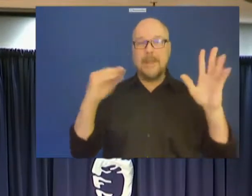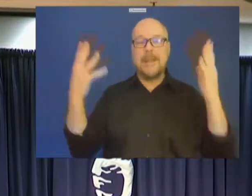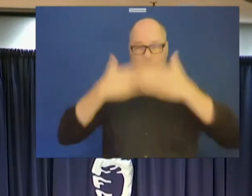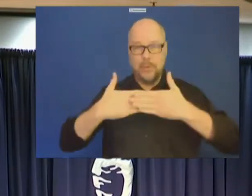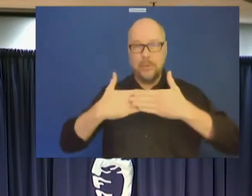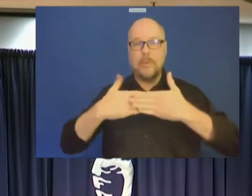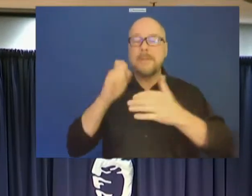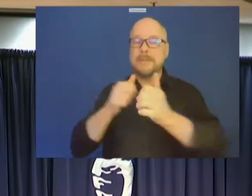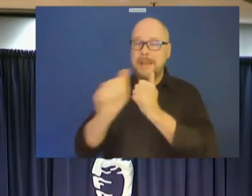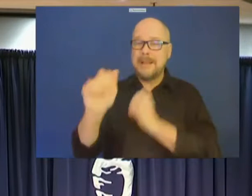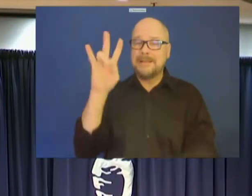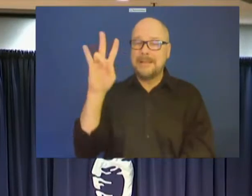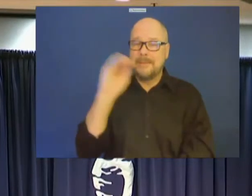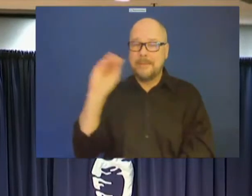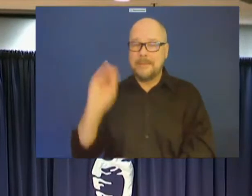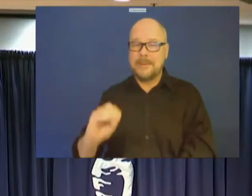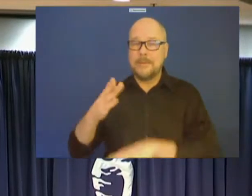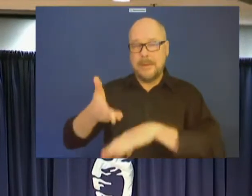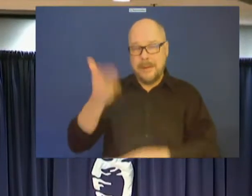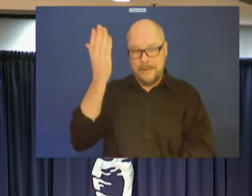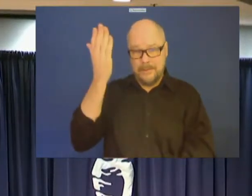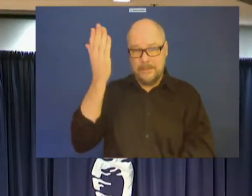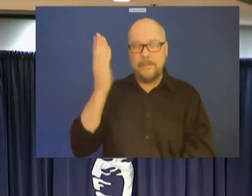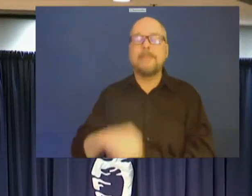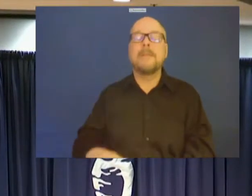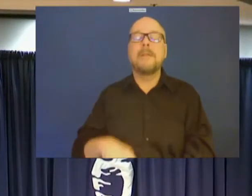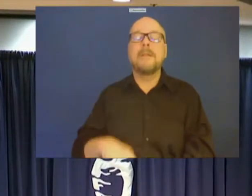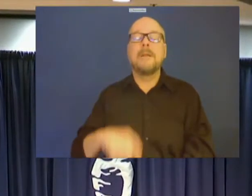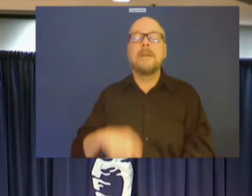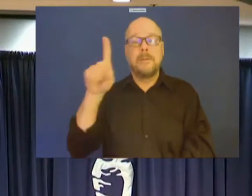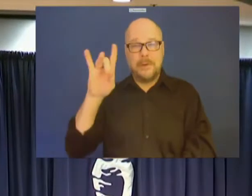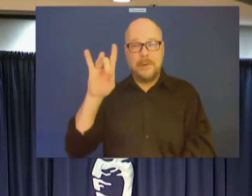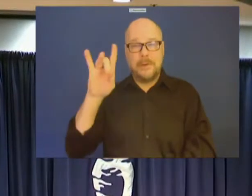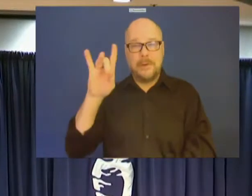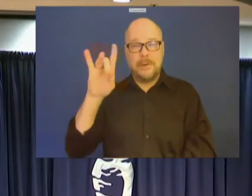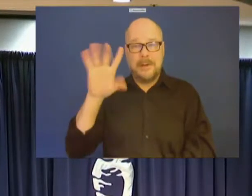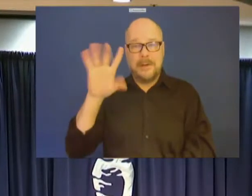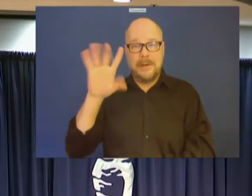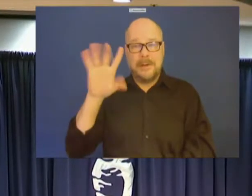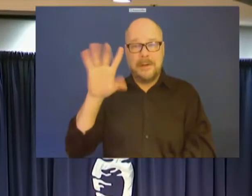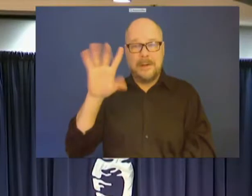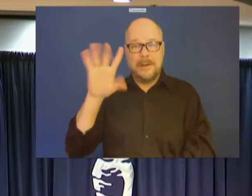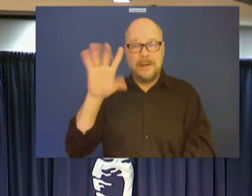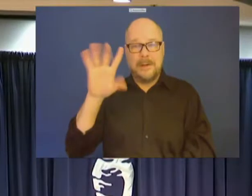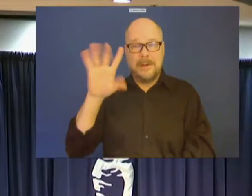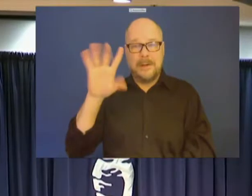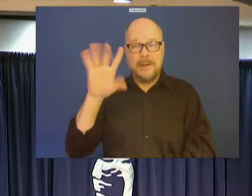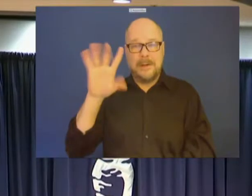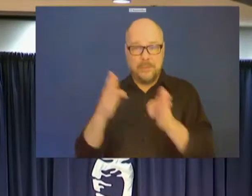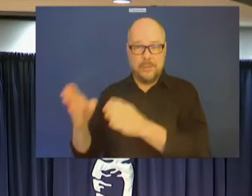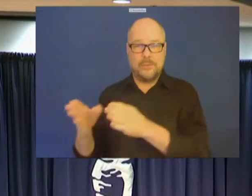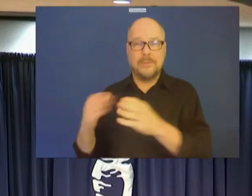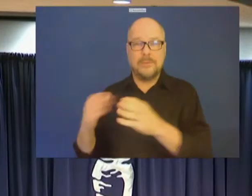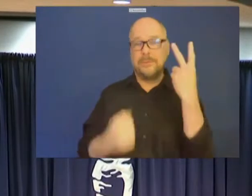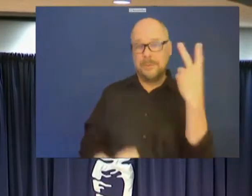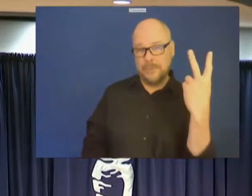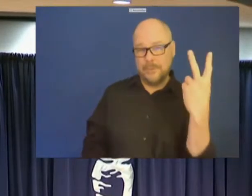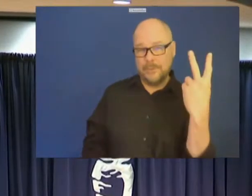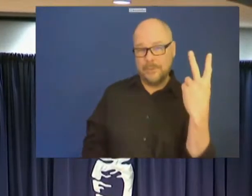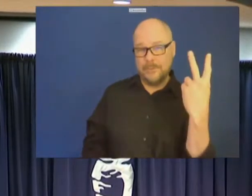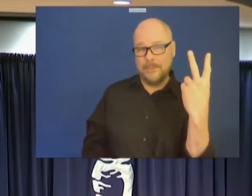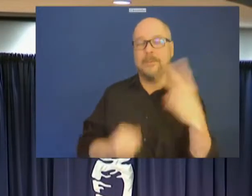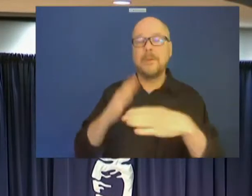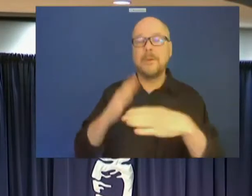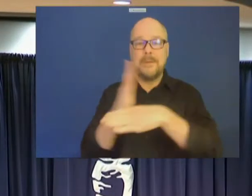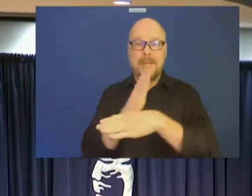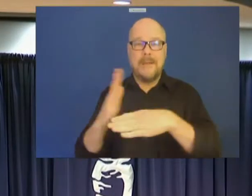higher. The 185th Recruit Class Firearms Award winners, because we have 2, with an average score